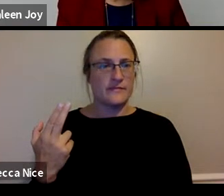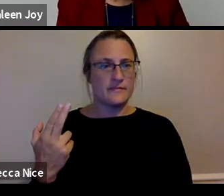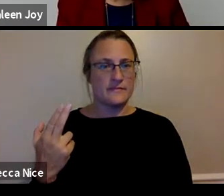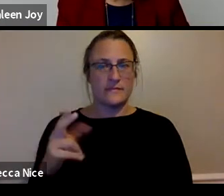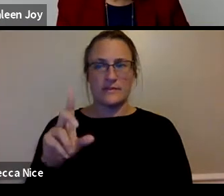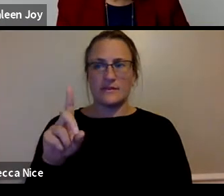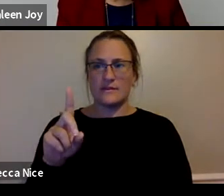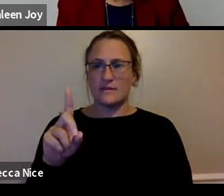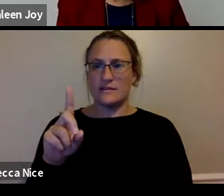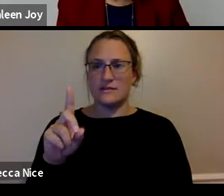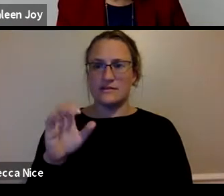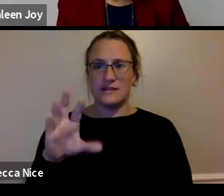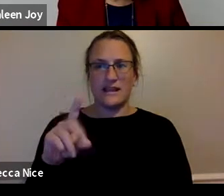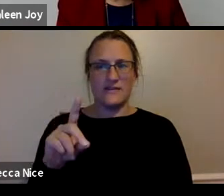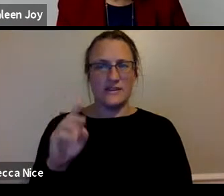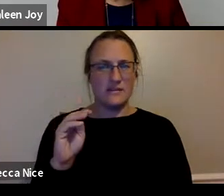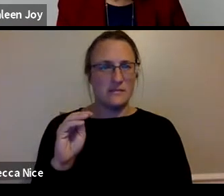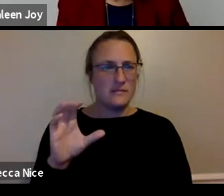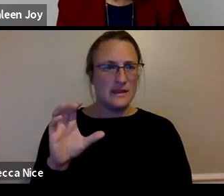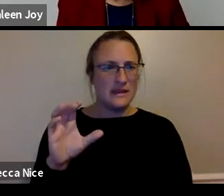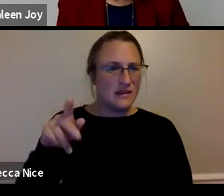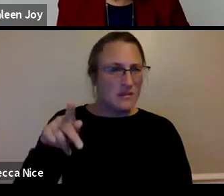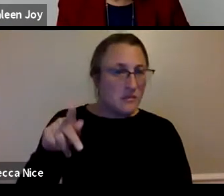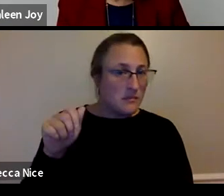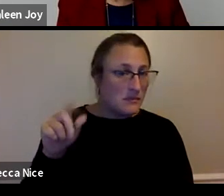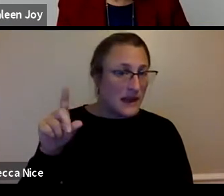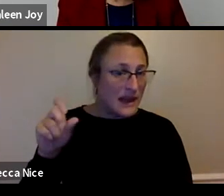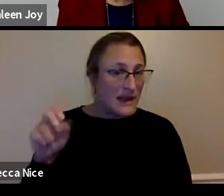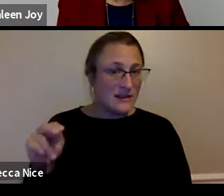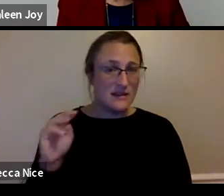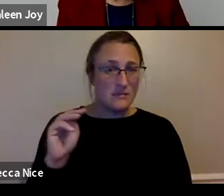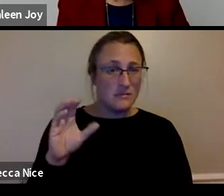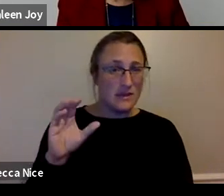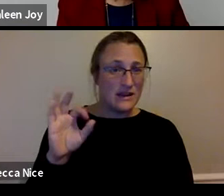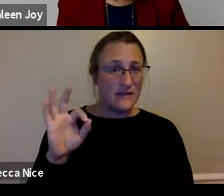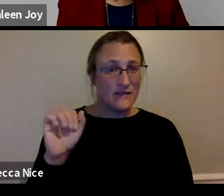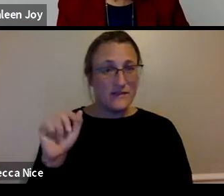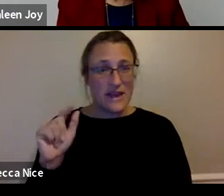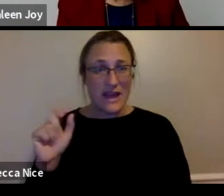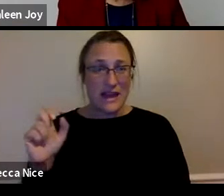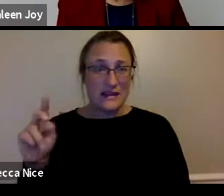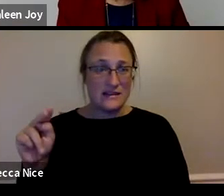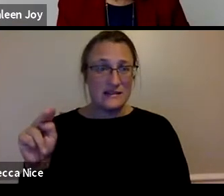David looks like McFadden, but it could be McPadden. But I doubt it. Probably McFadden.